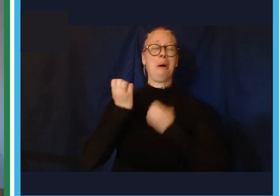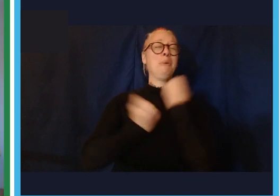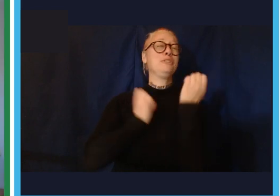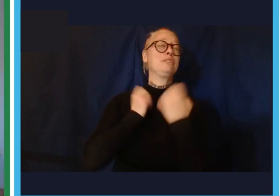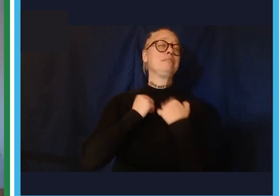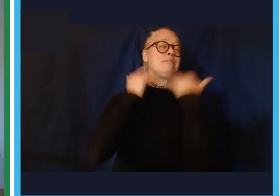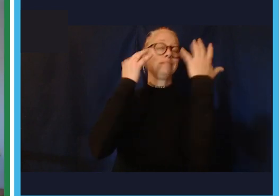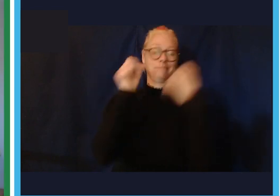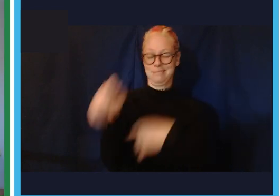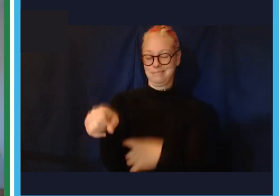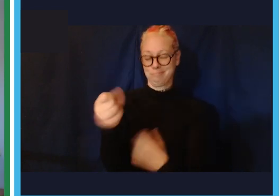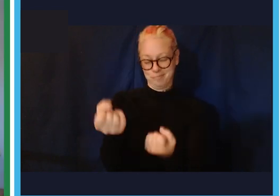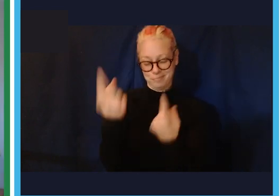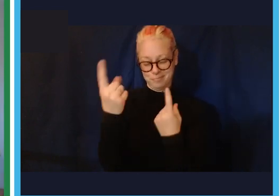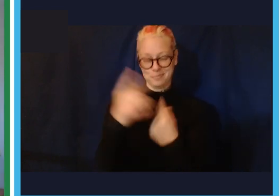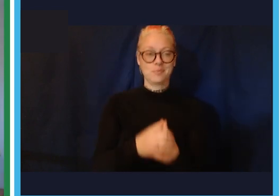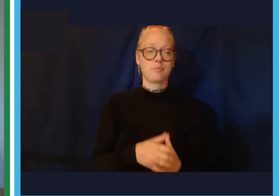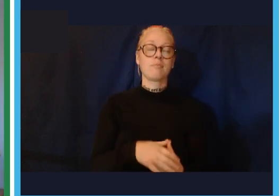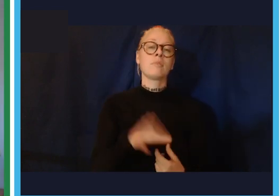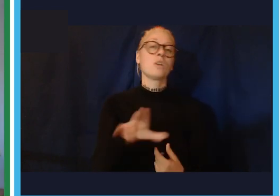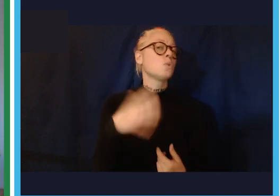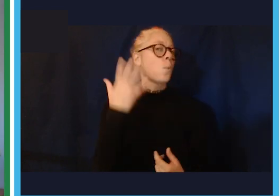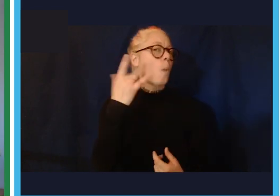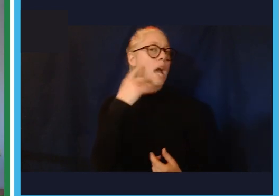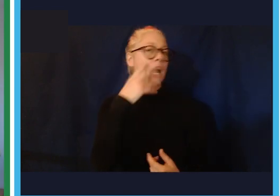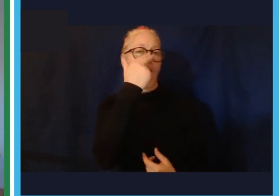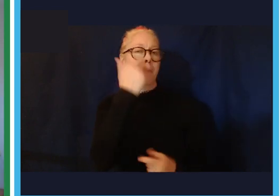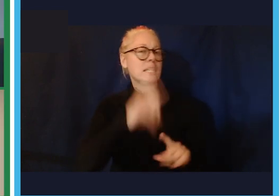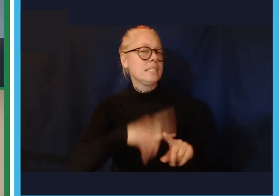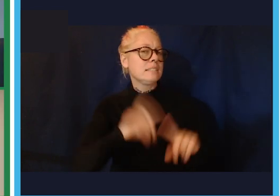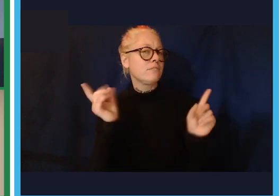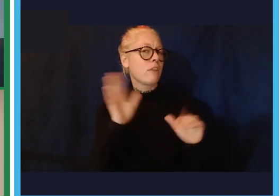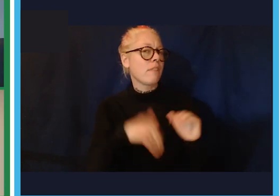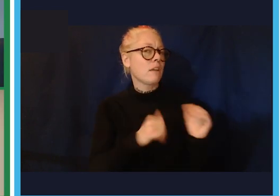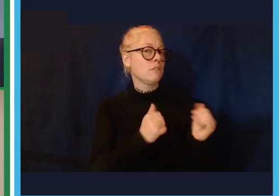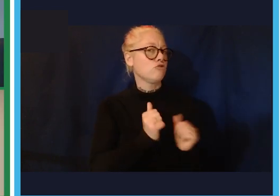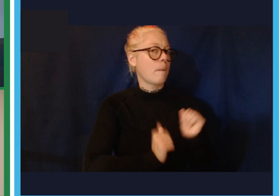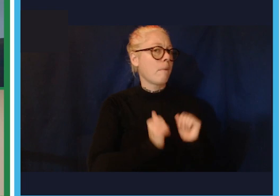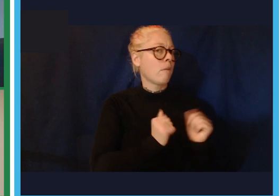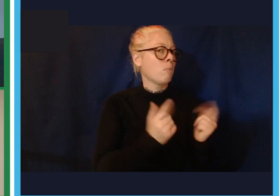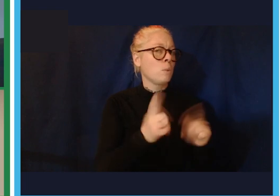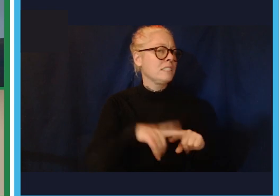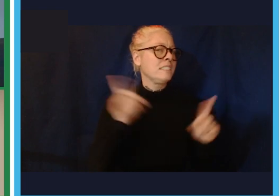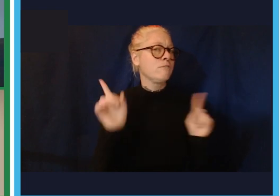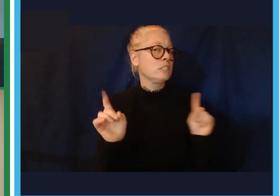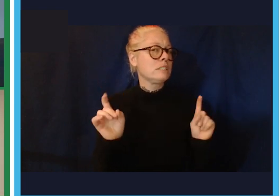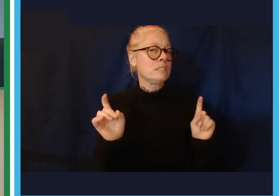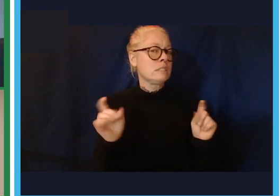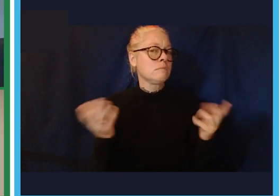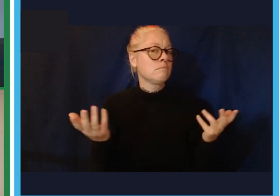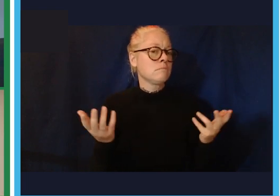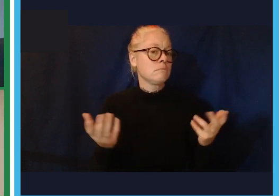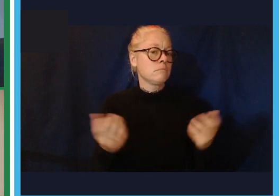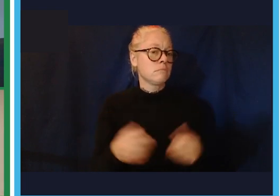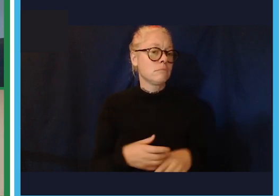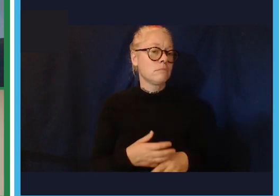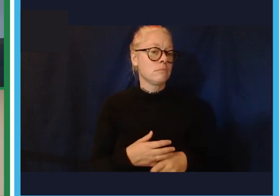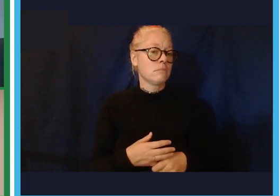And then when you add in there comedy for children. So Graham, do you write comedy for children as well as adults? Not as